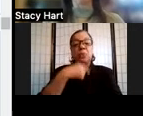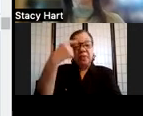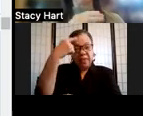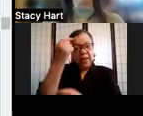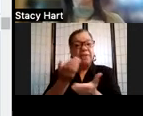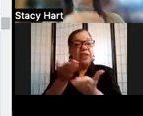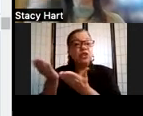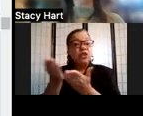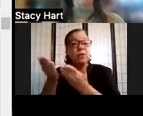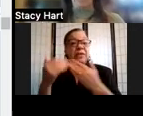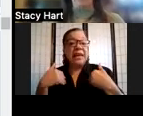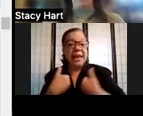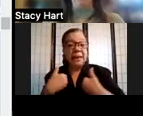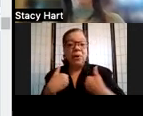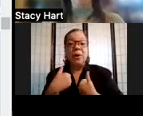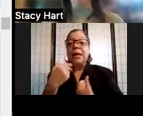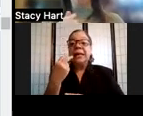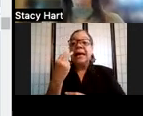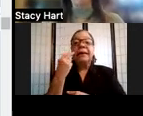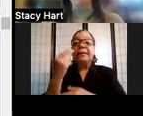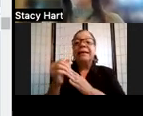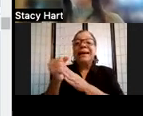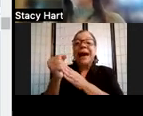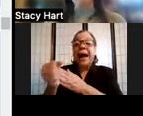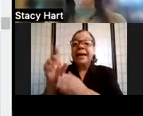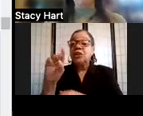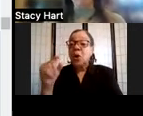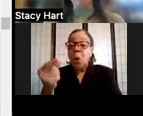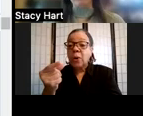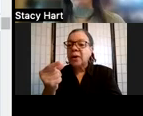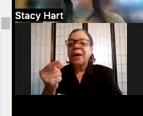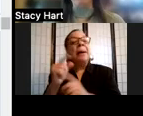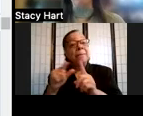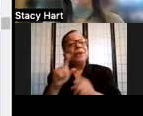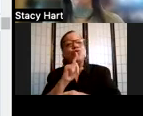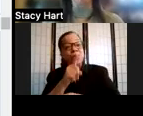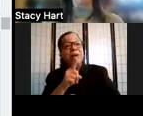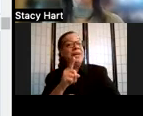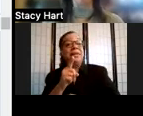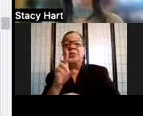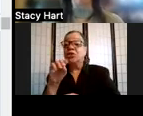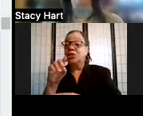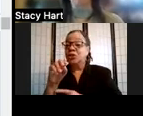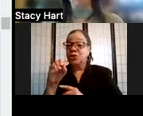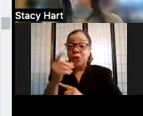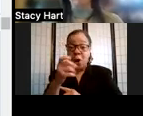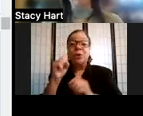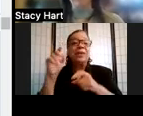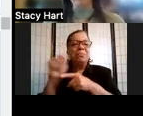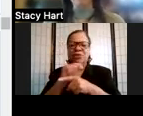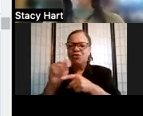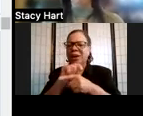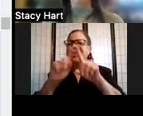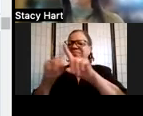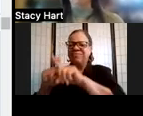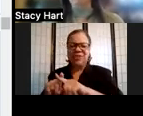animal as being a seeing eye guide, but really dogs are very intelligent and can be trained to do lots of